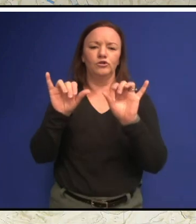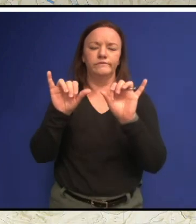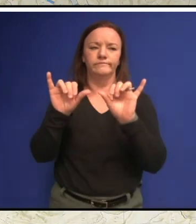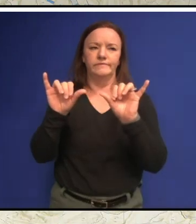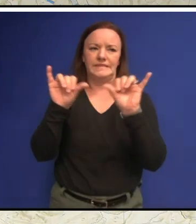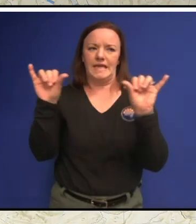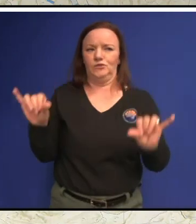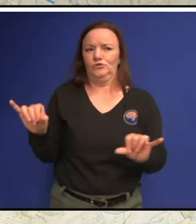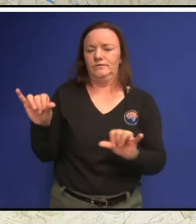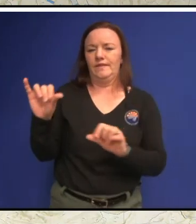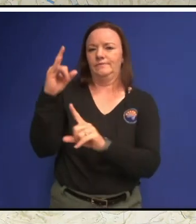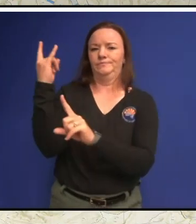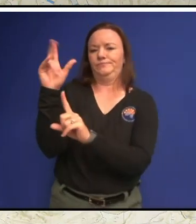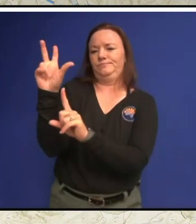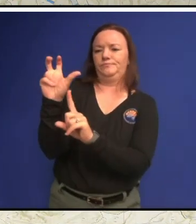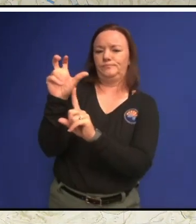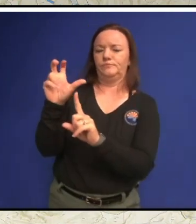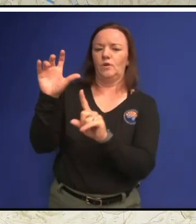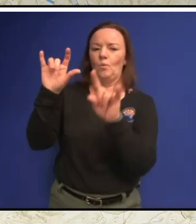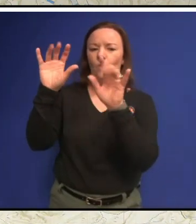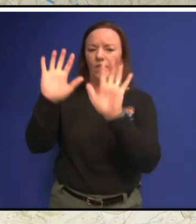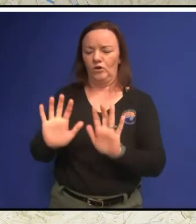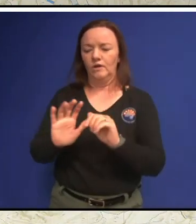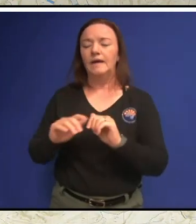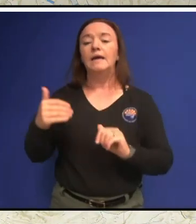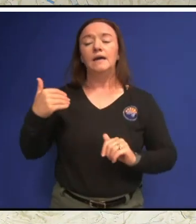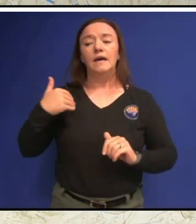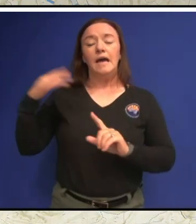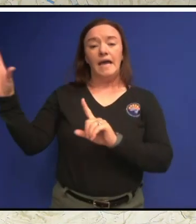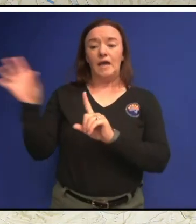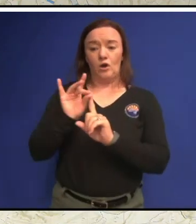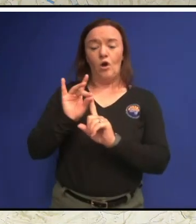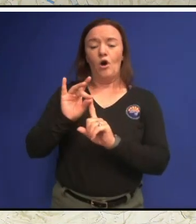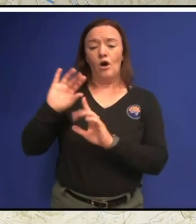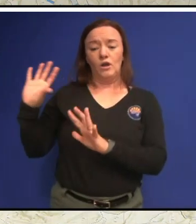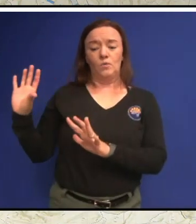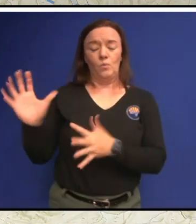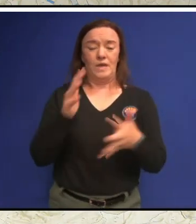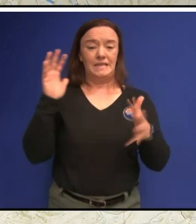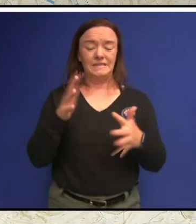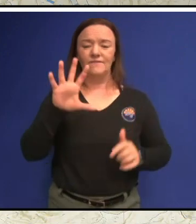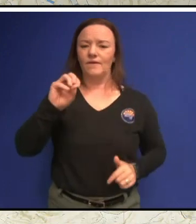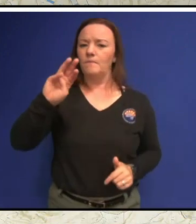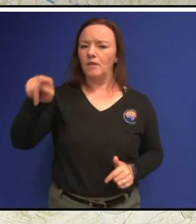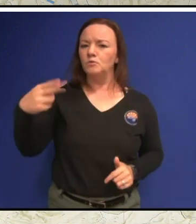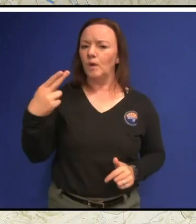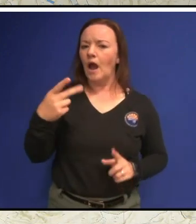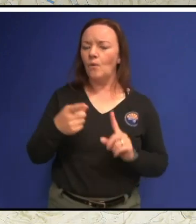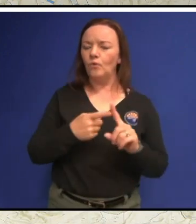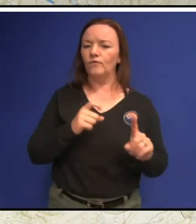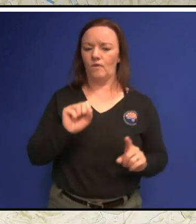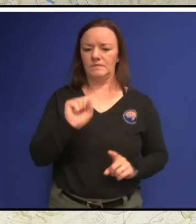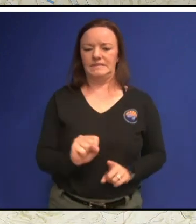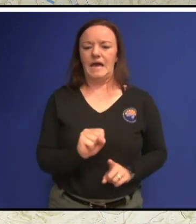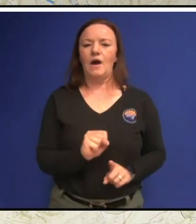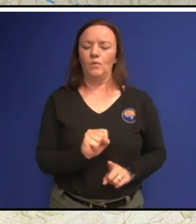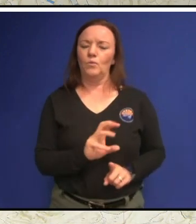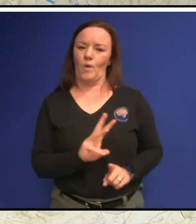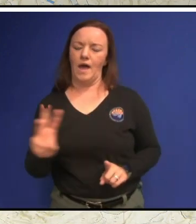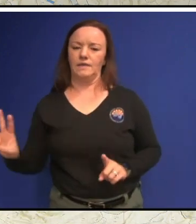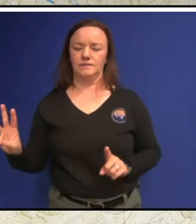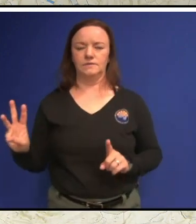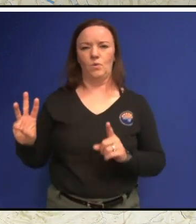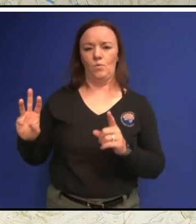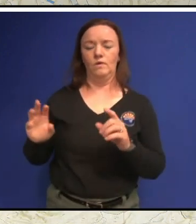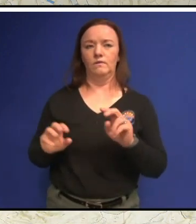to. It had winds at 50 miles an hour out of the southwest this morning. So that means that there's a lot of winds up high, but